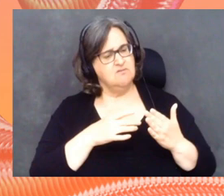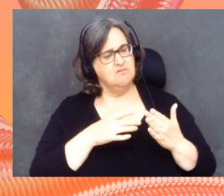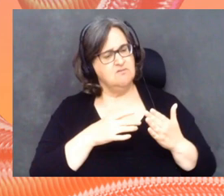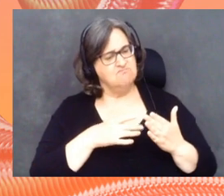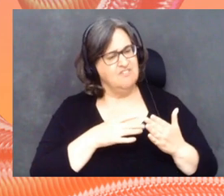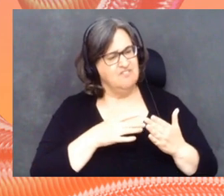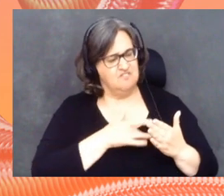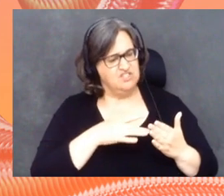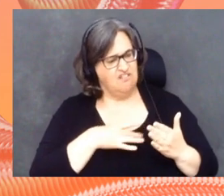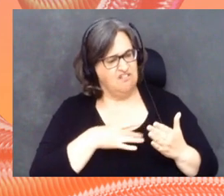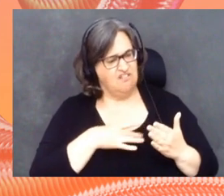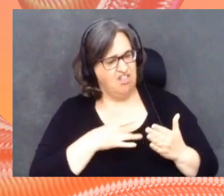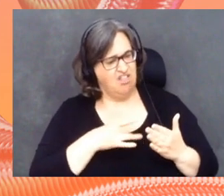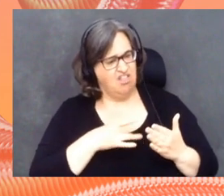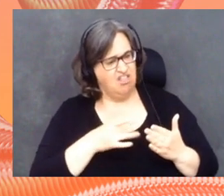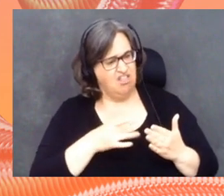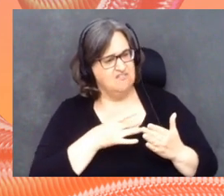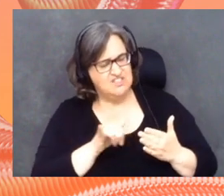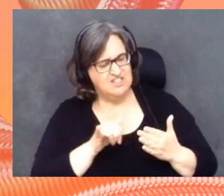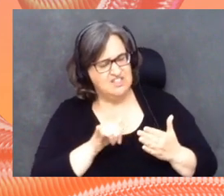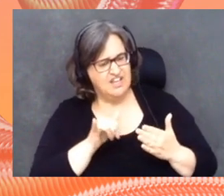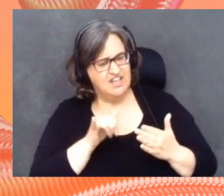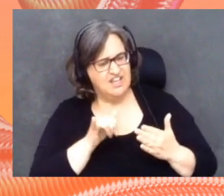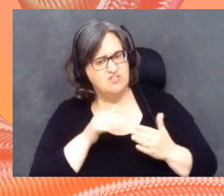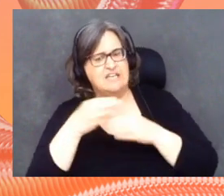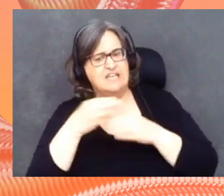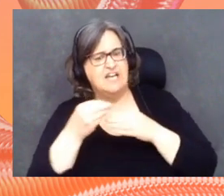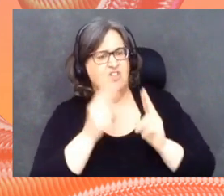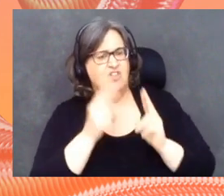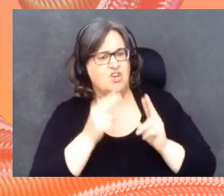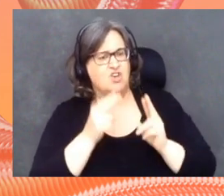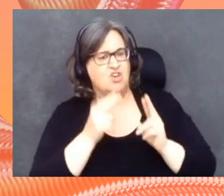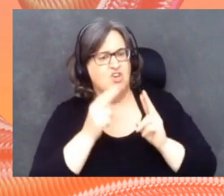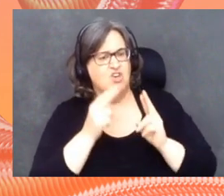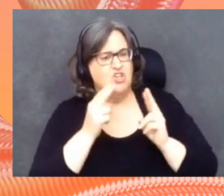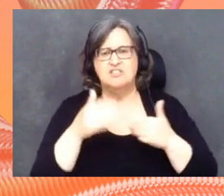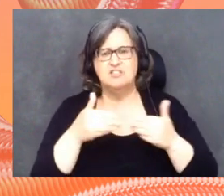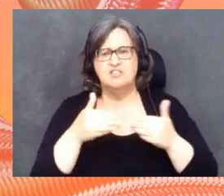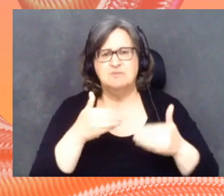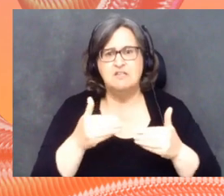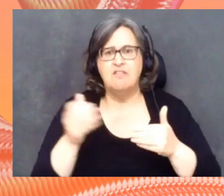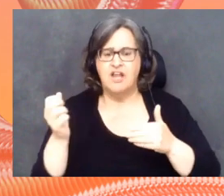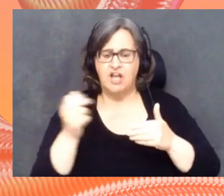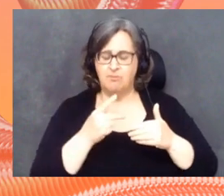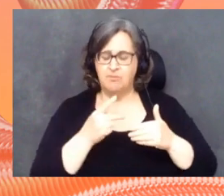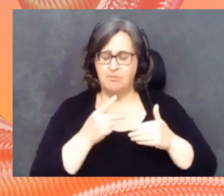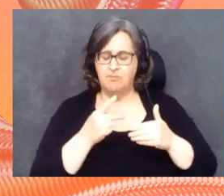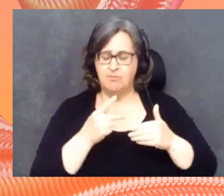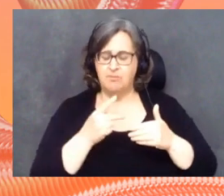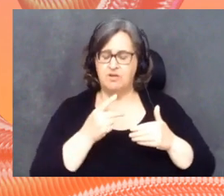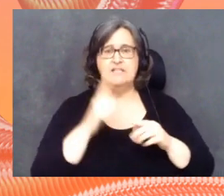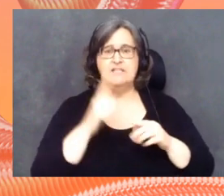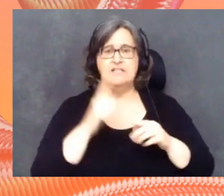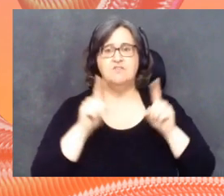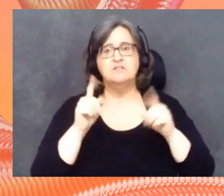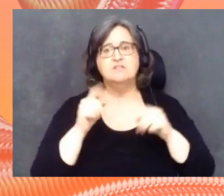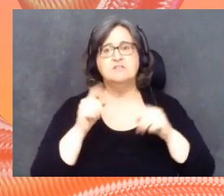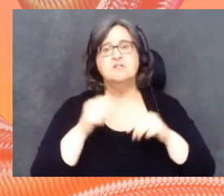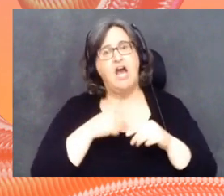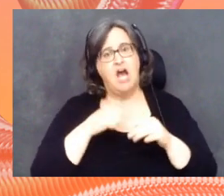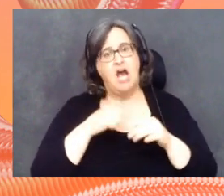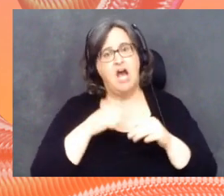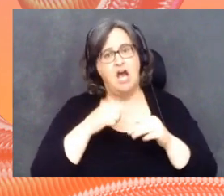and then to come back in and like what looks different. I'm harvesting all the wisdom of being a Black queer witch